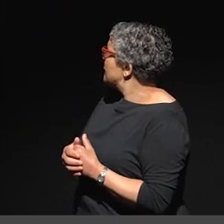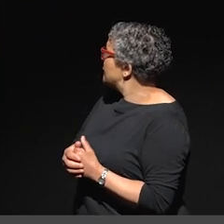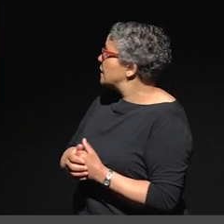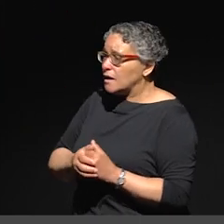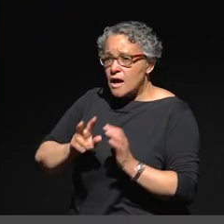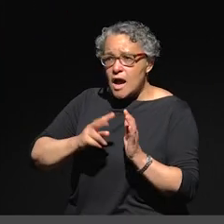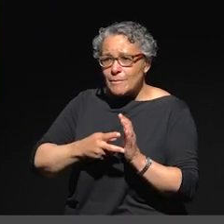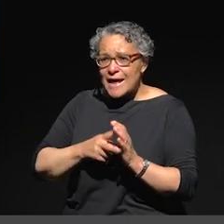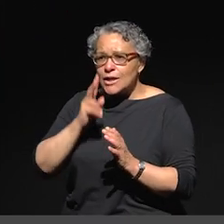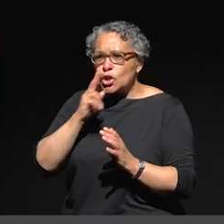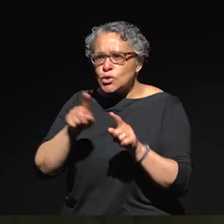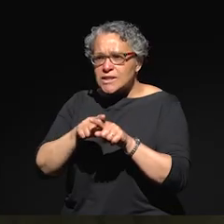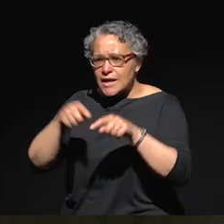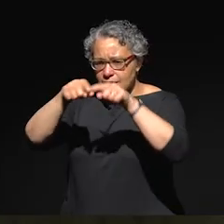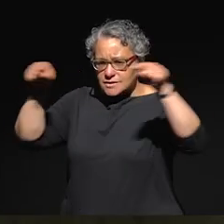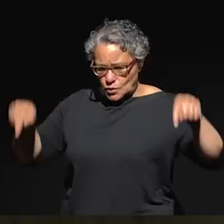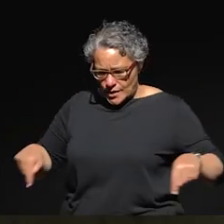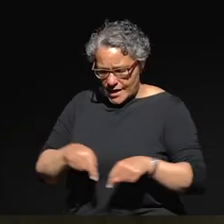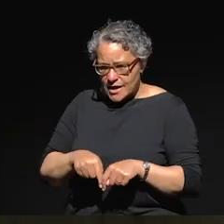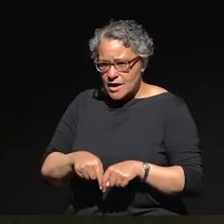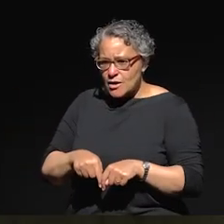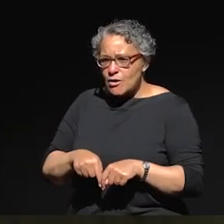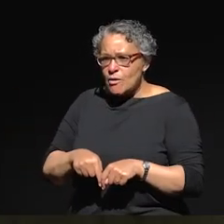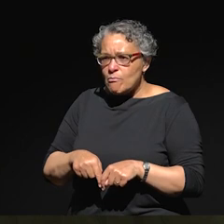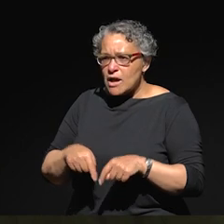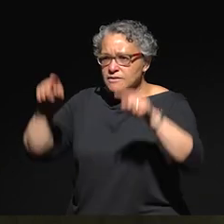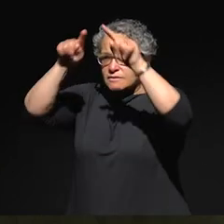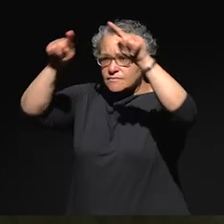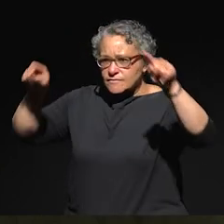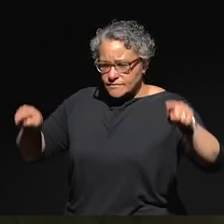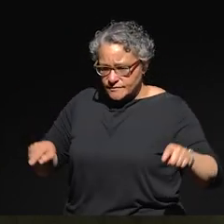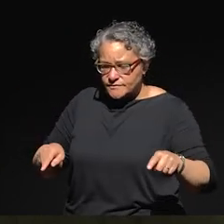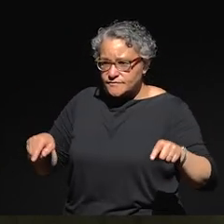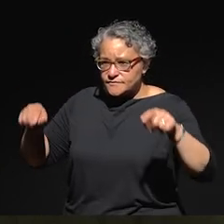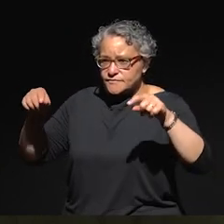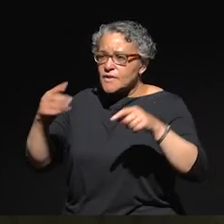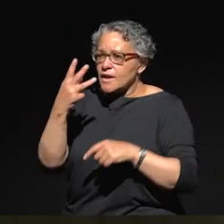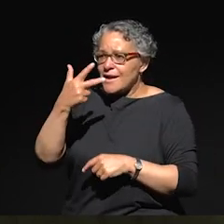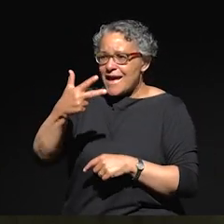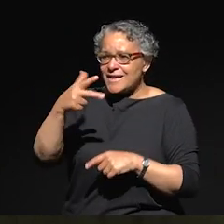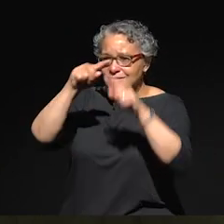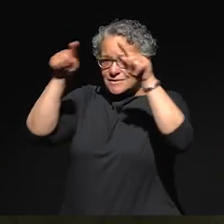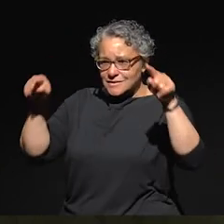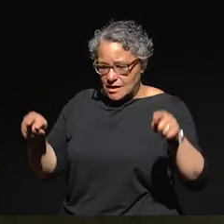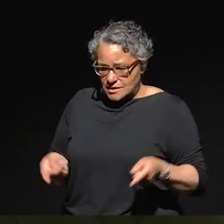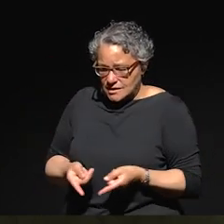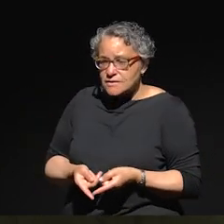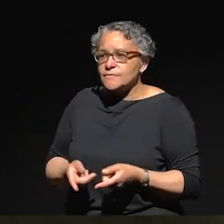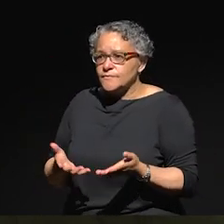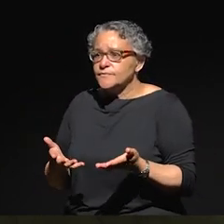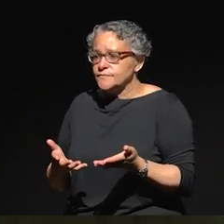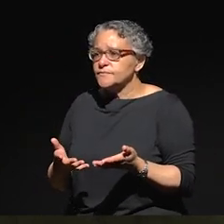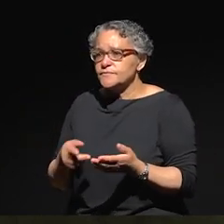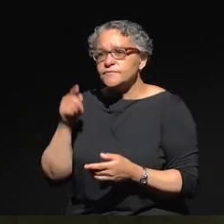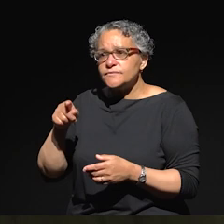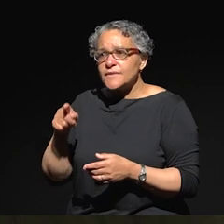it seems square, but it's octagonal. It has these integrations on the corners that you have here with these slightly convex cornicing here. This